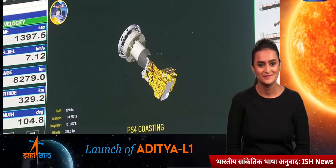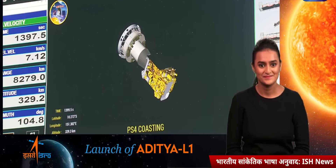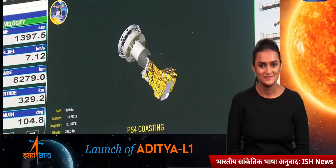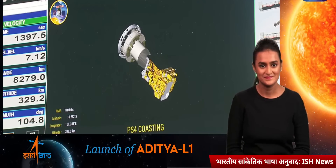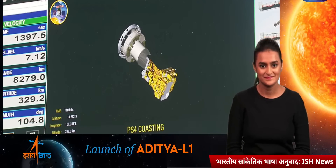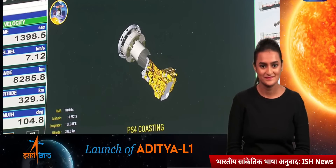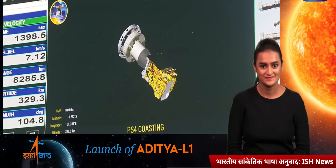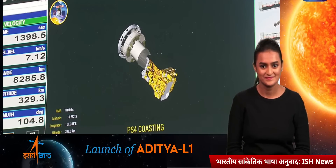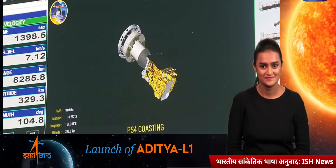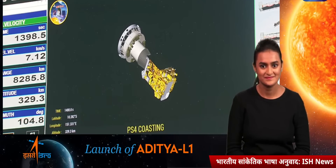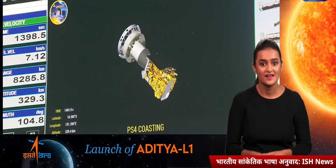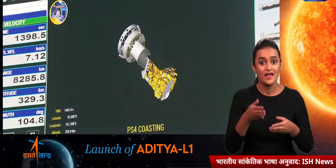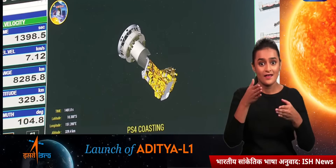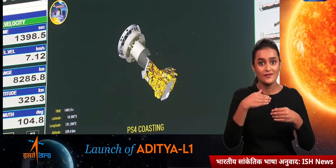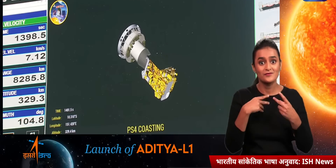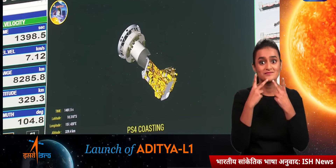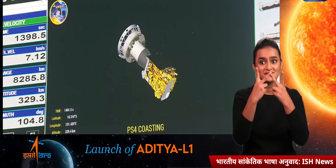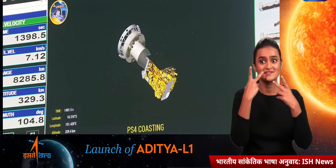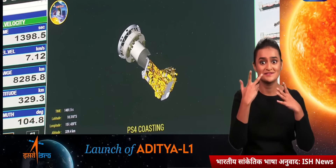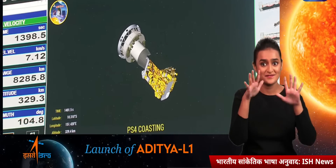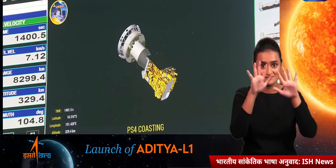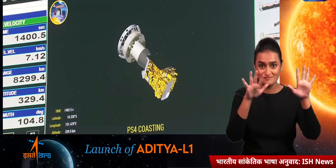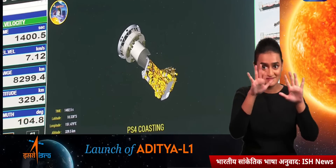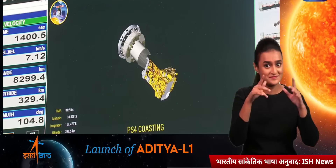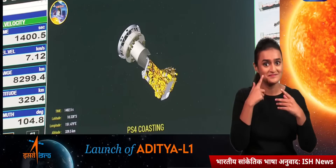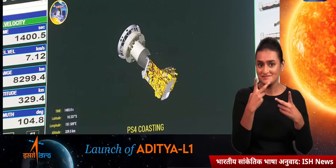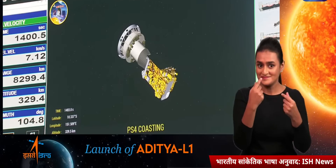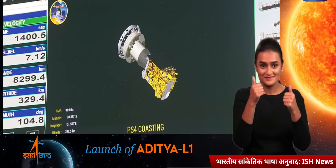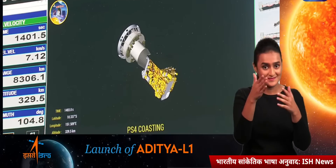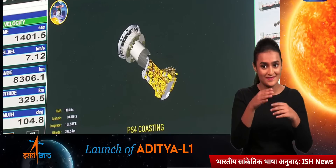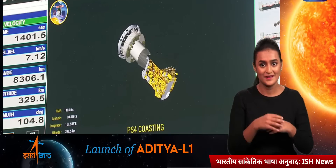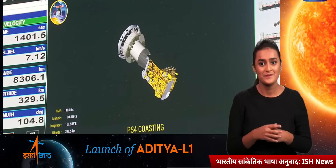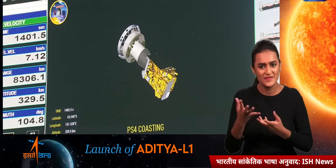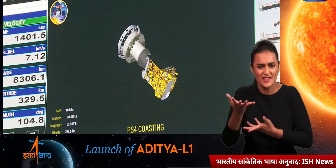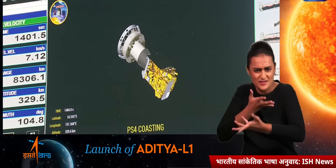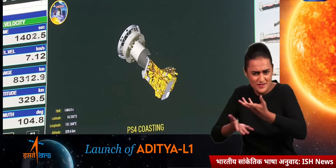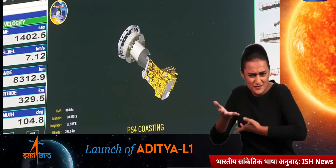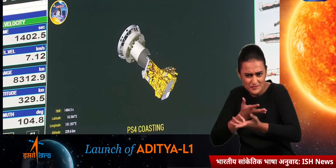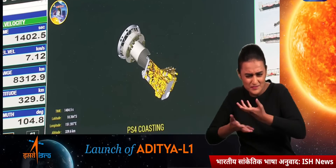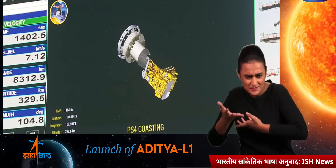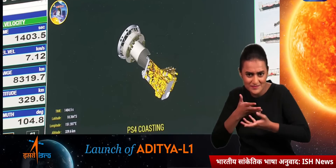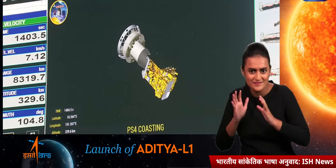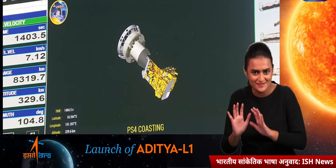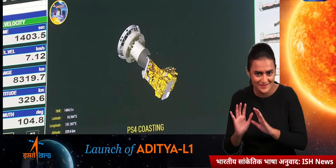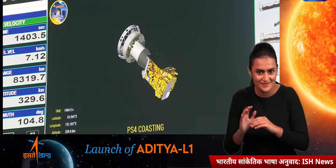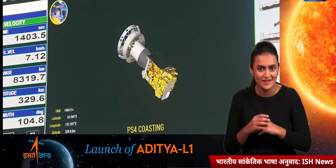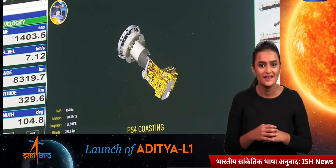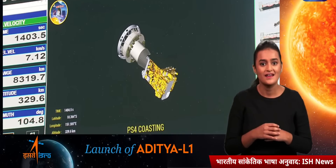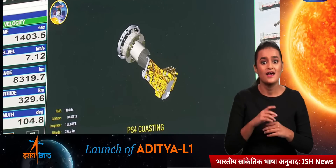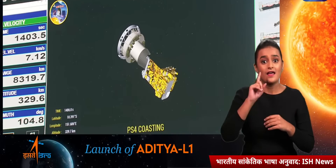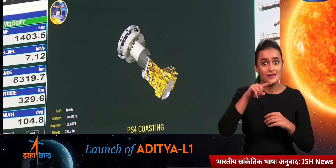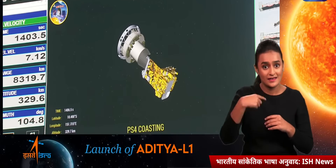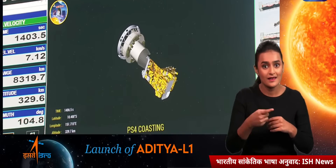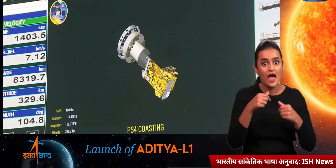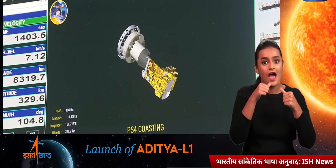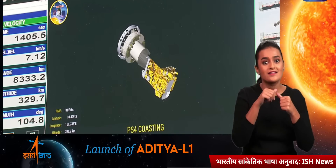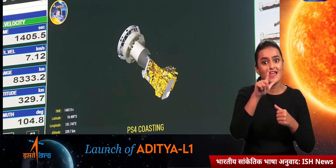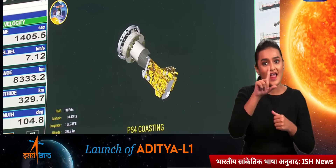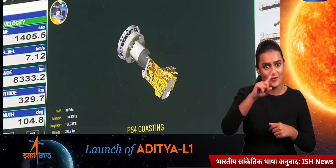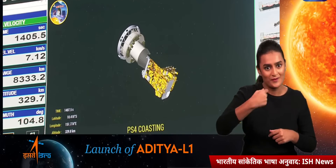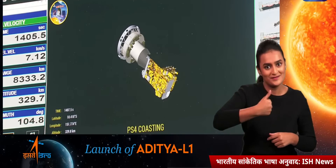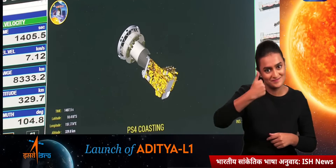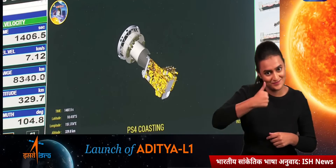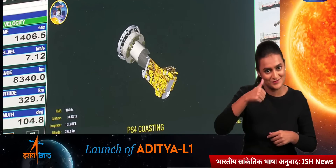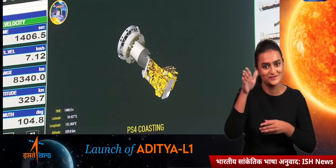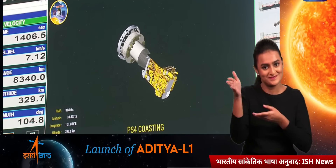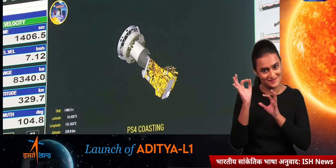visibility region of the flight path, we take you to the discussion room where the key personnel connected with the Aditya L1 will enlighten